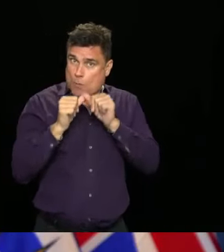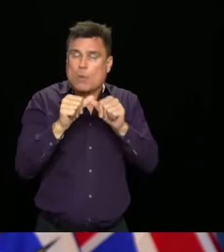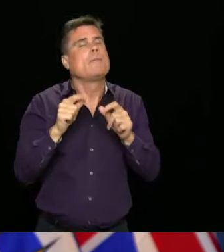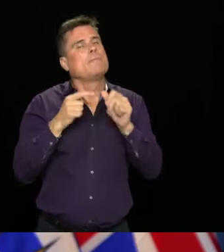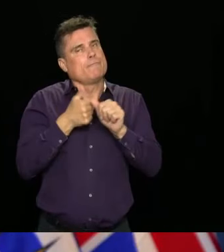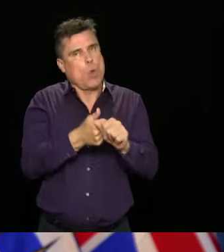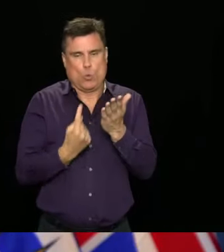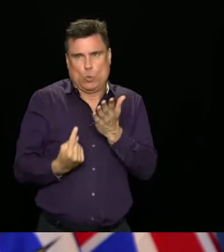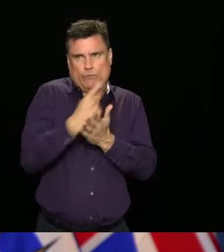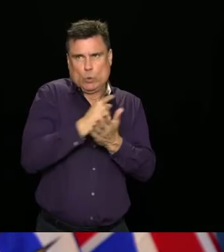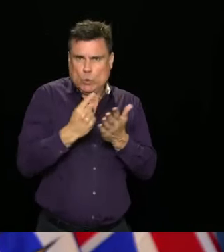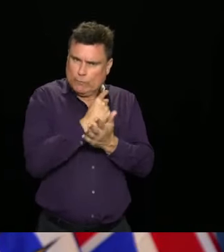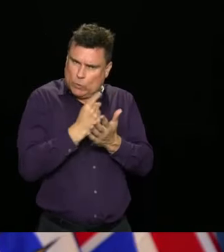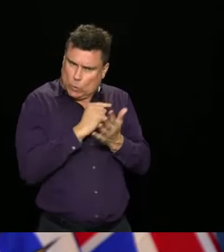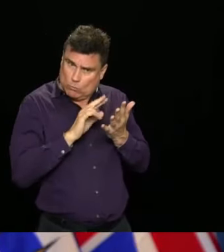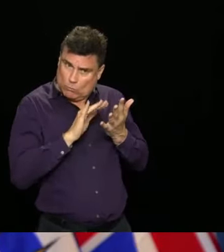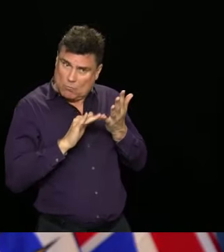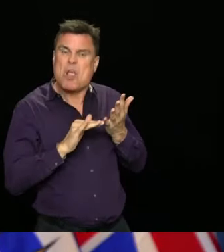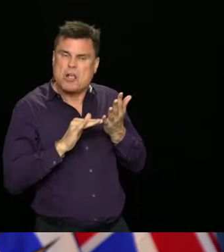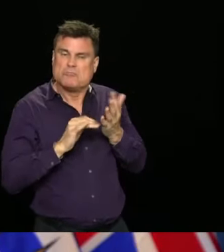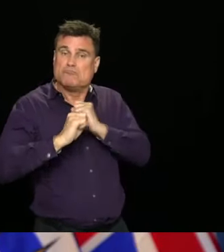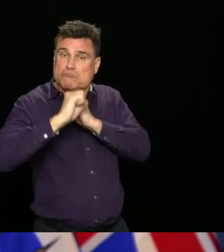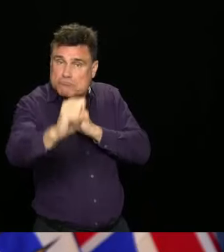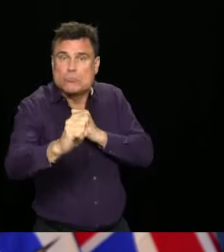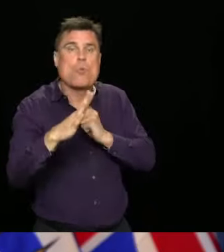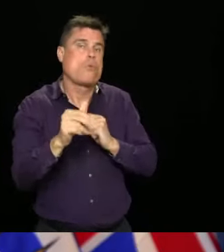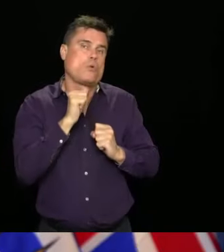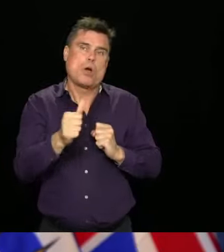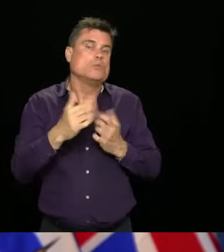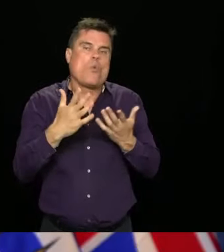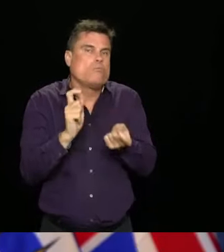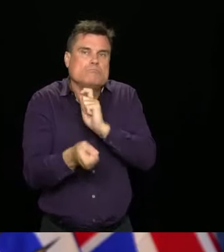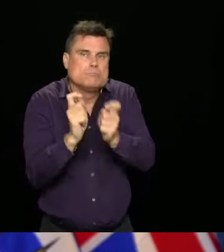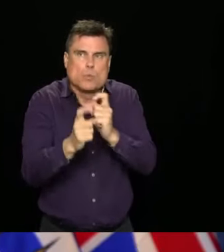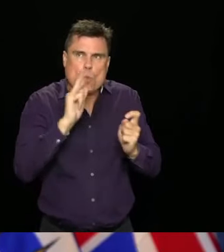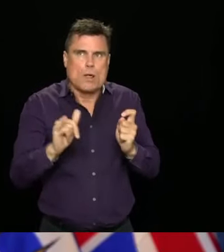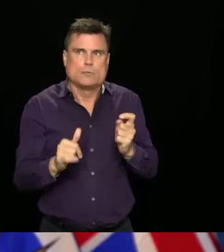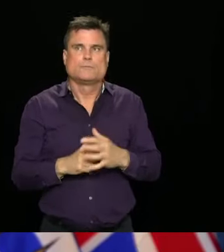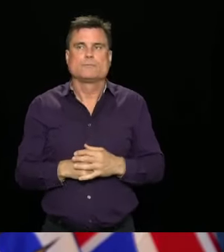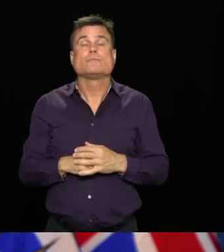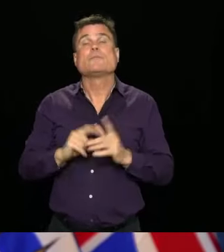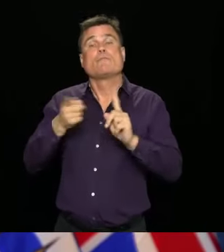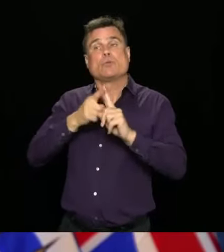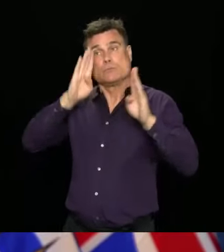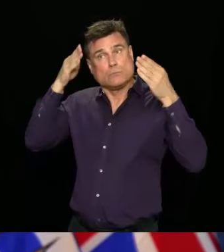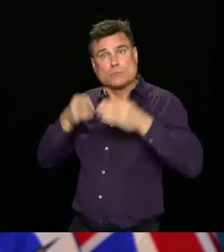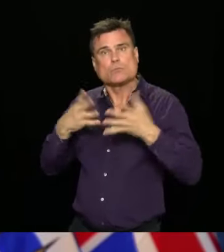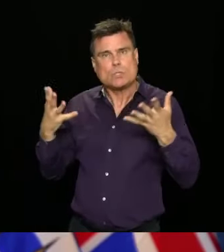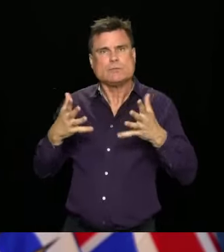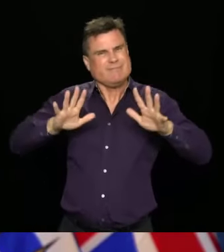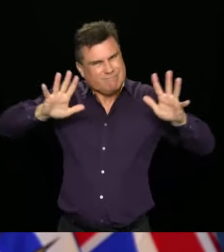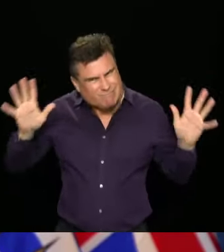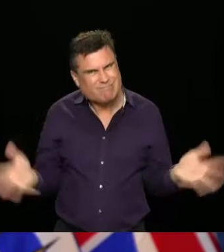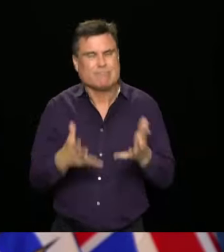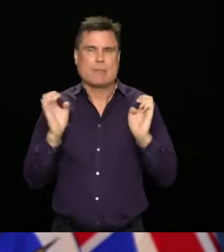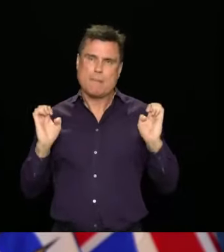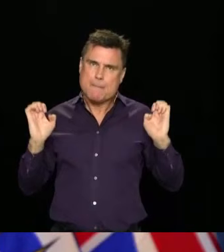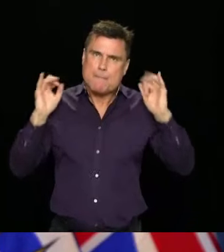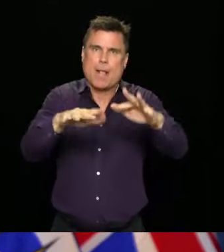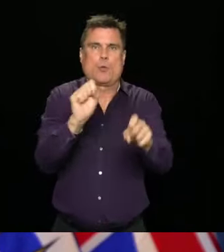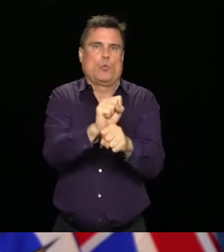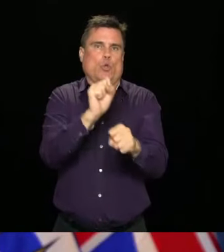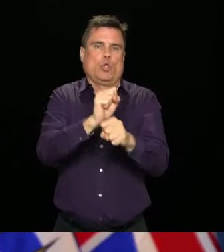Certainly our first pressure point, or our first area that we want to put our focus in, is getting people back to work, is getting